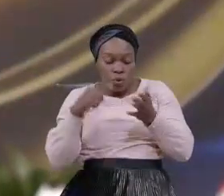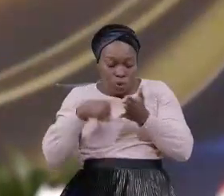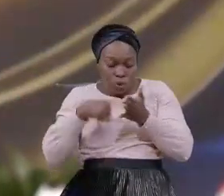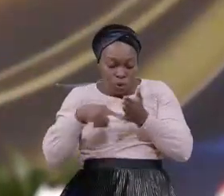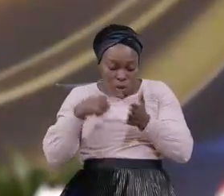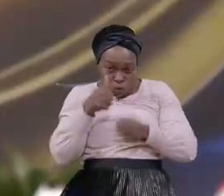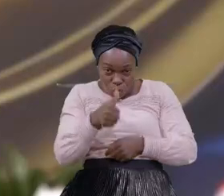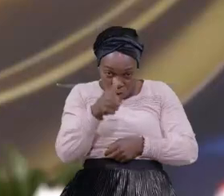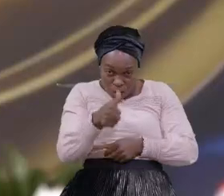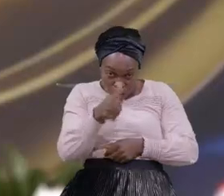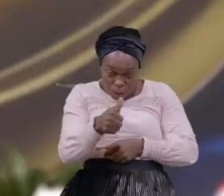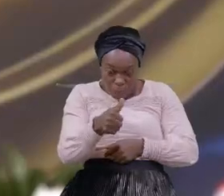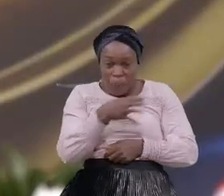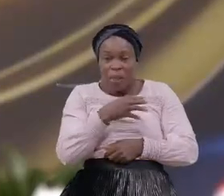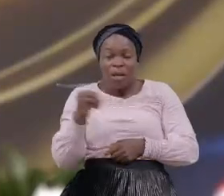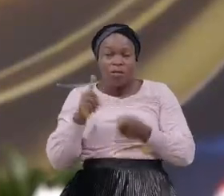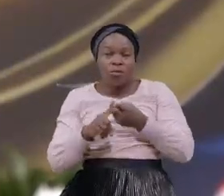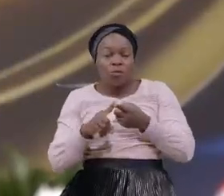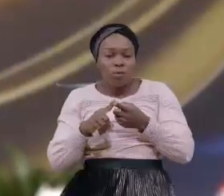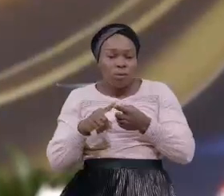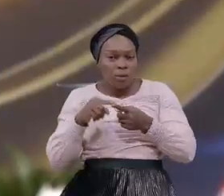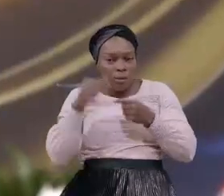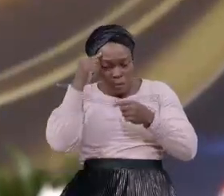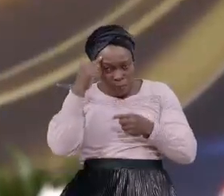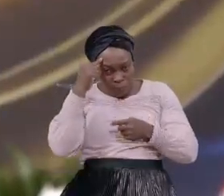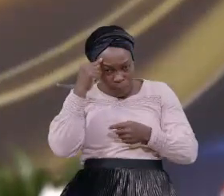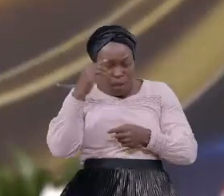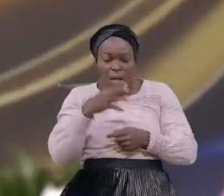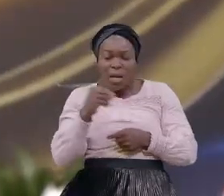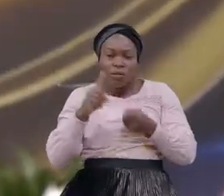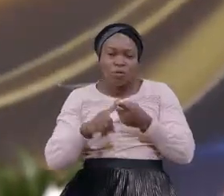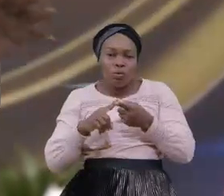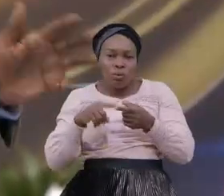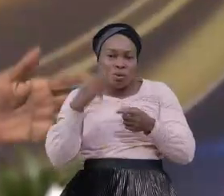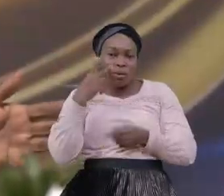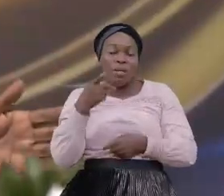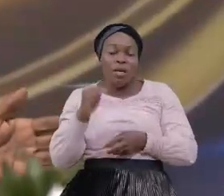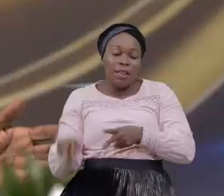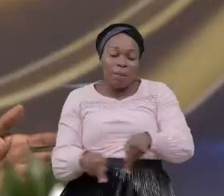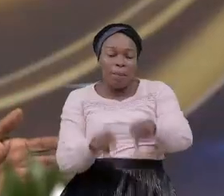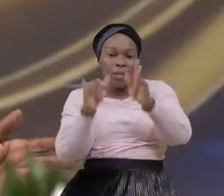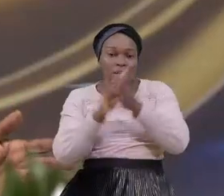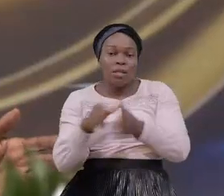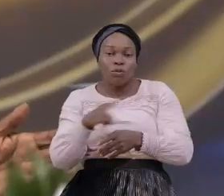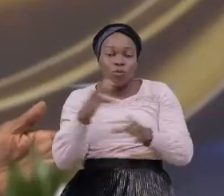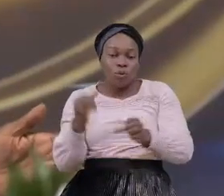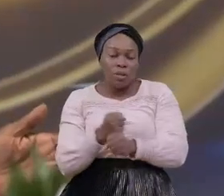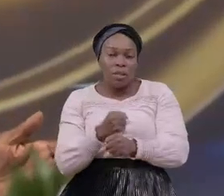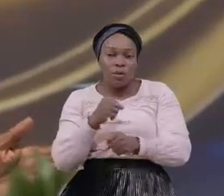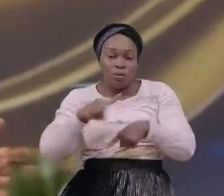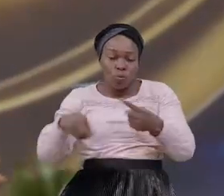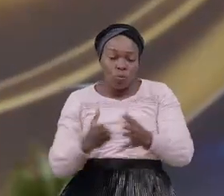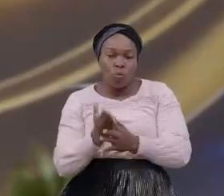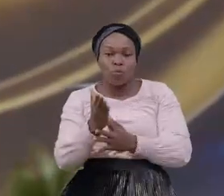the path you have been taking. And you say, this one up. It's like you have a basket